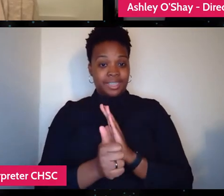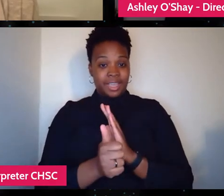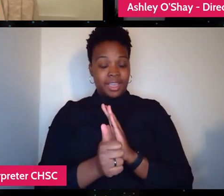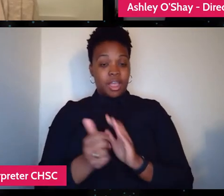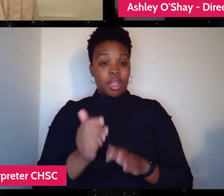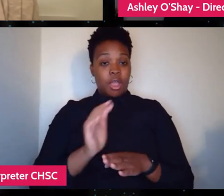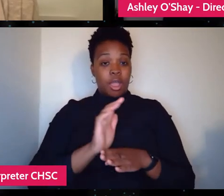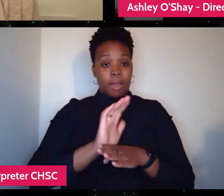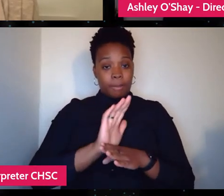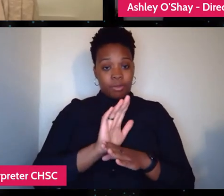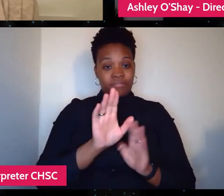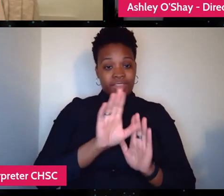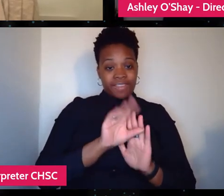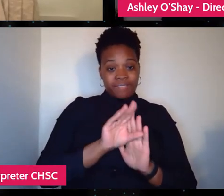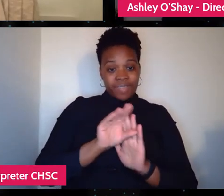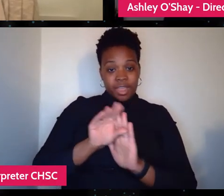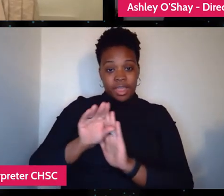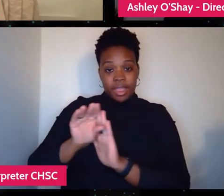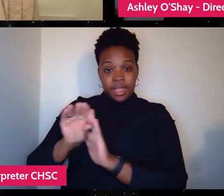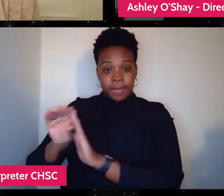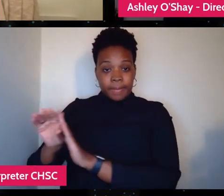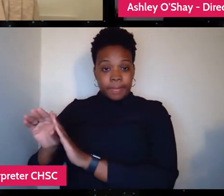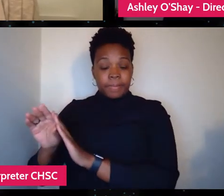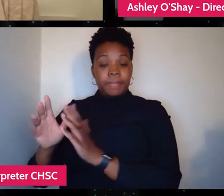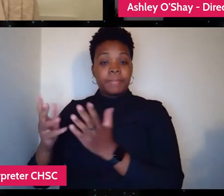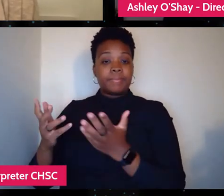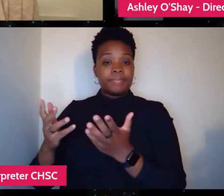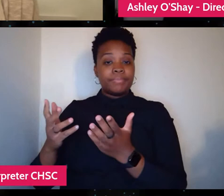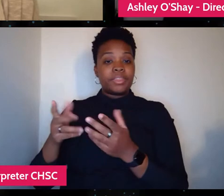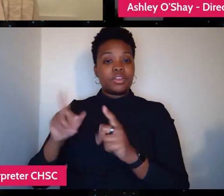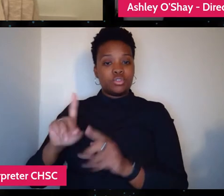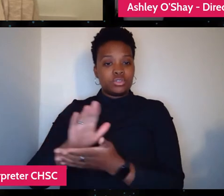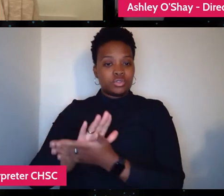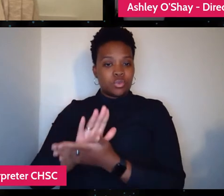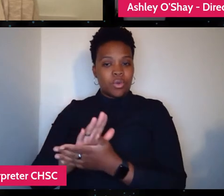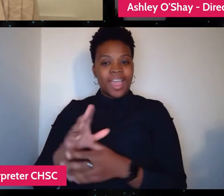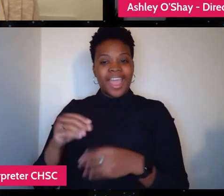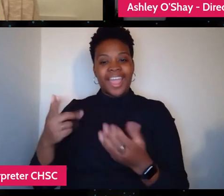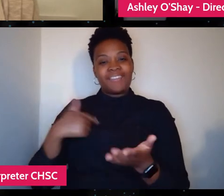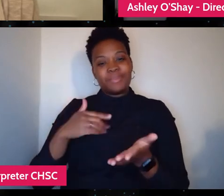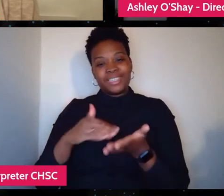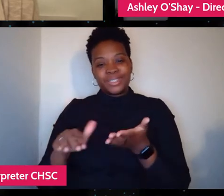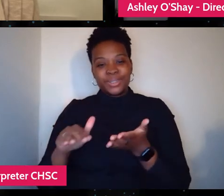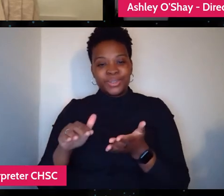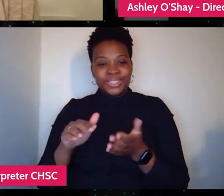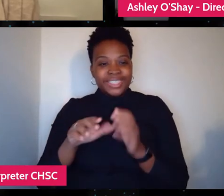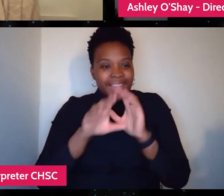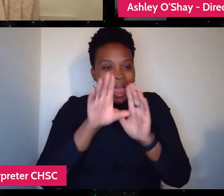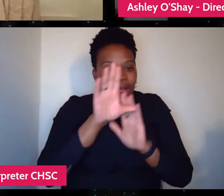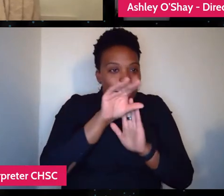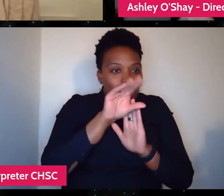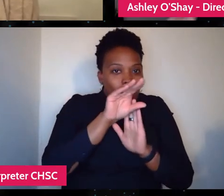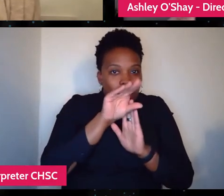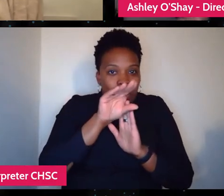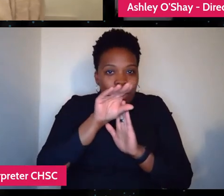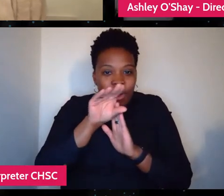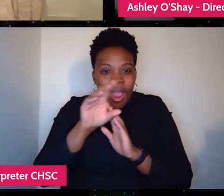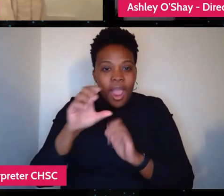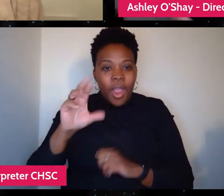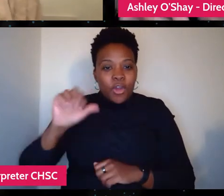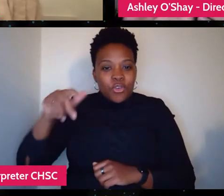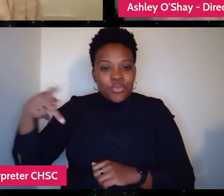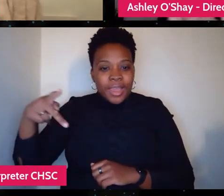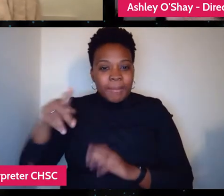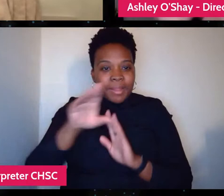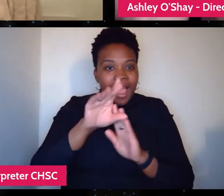my schooling, it kind of just gave me an excuse to like creep on people. That sounds like a weird thing, but it just gave me an excuse